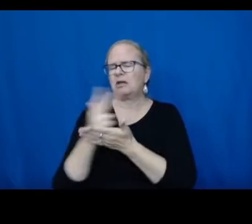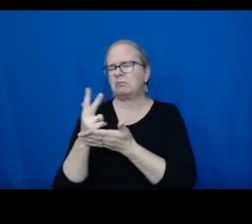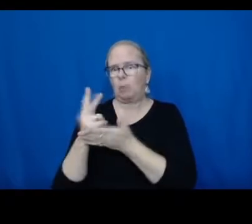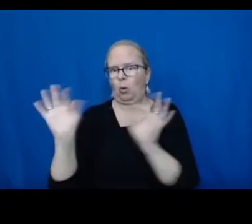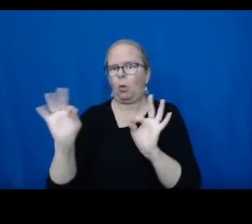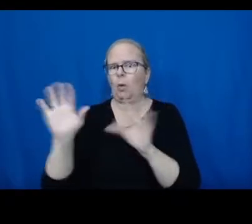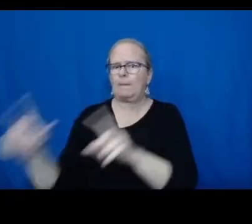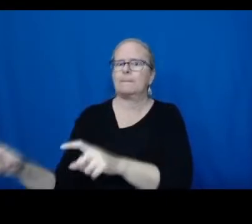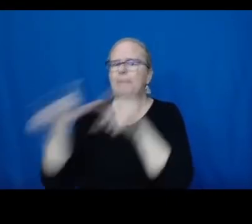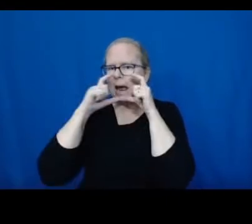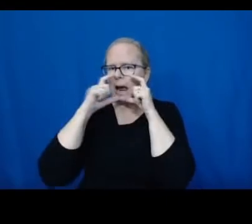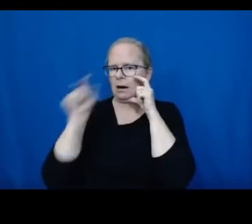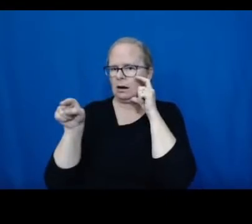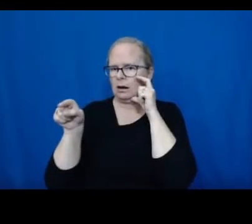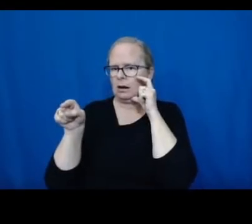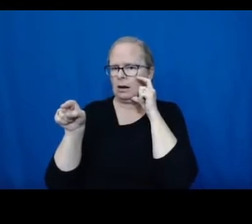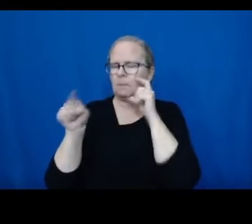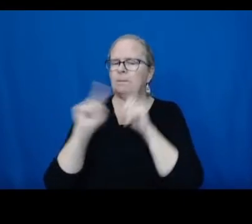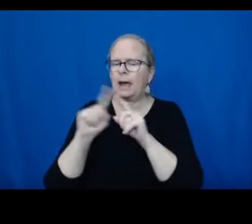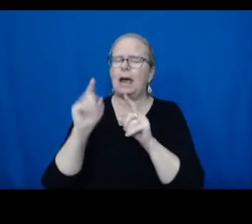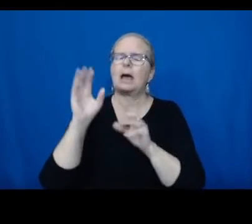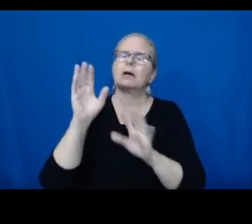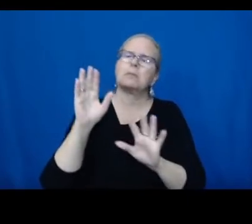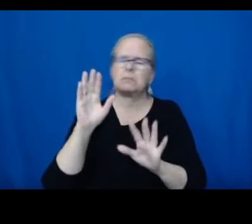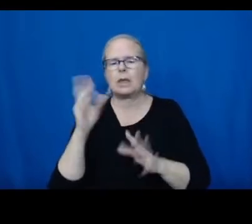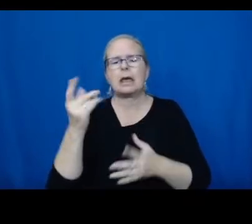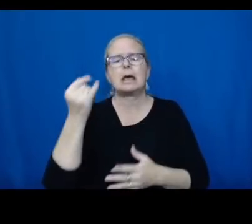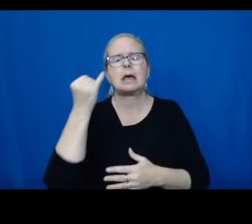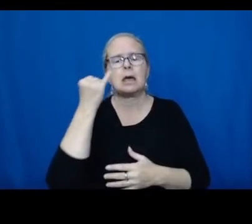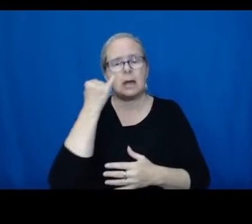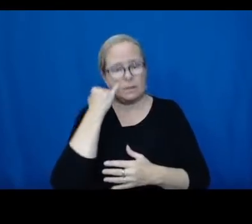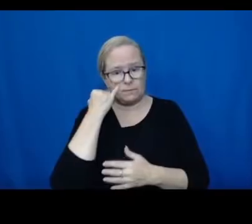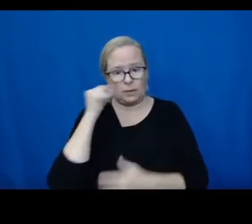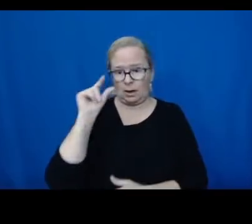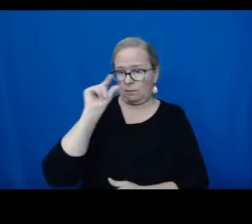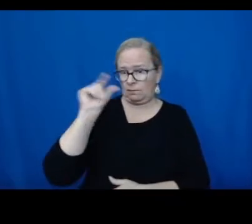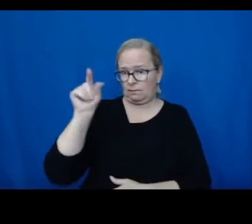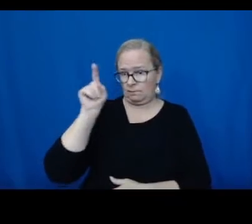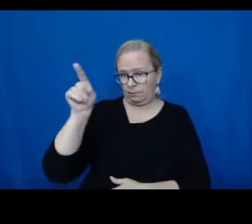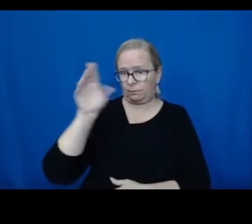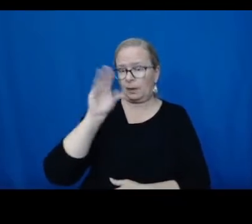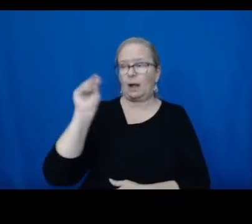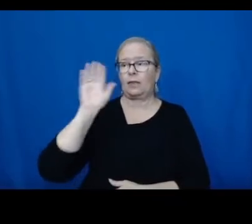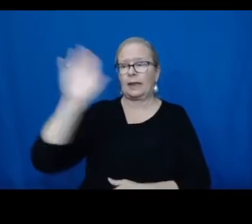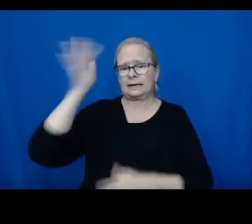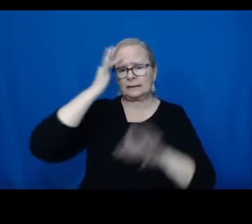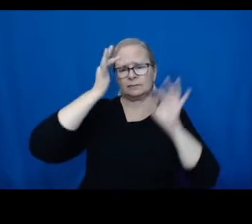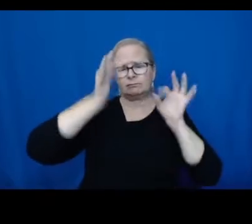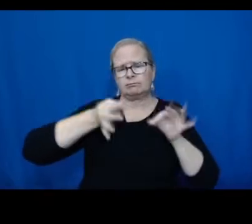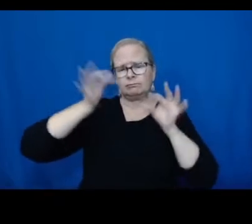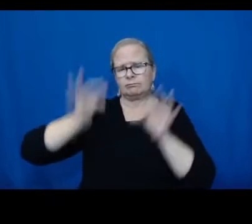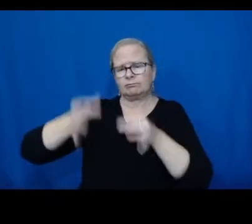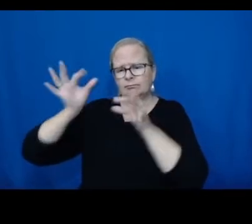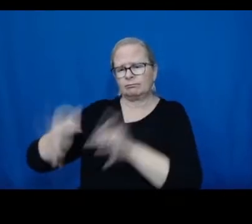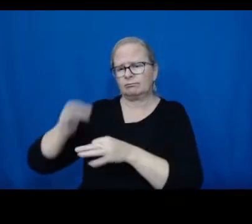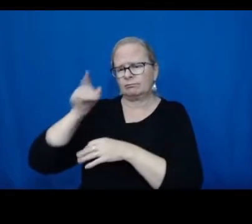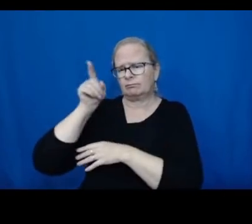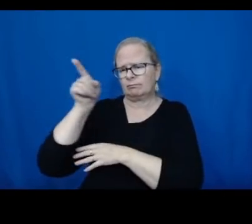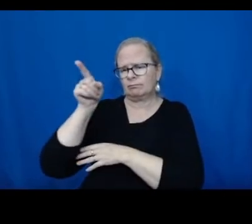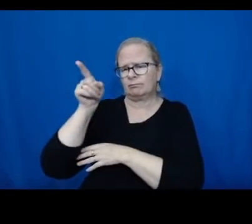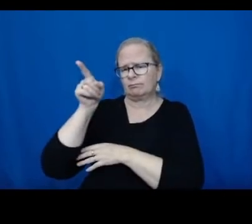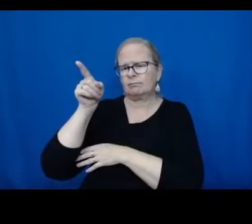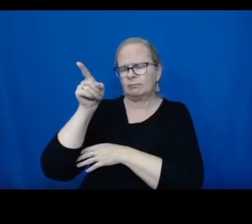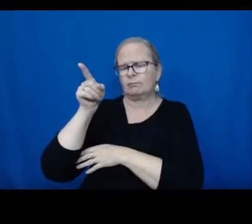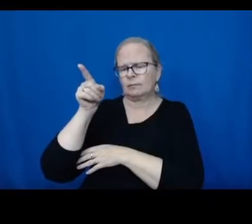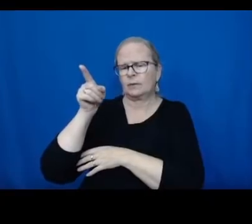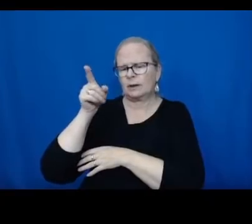have been followed, and we're reaping the benefits of it. We're still not great, and our capacity is still going to be running into